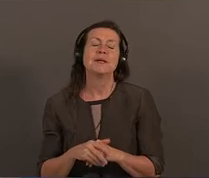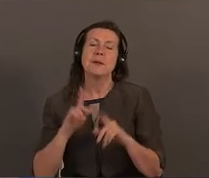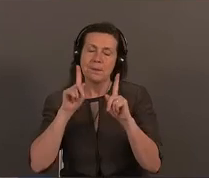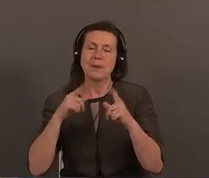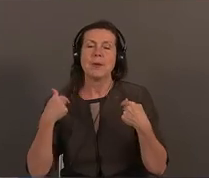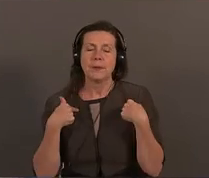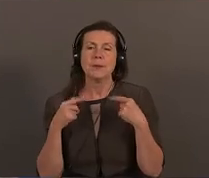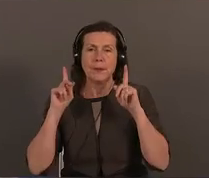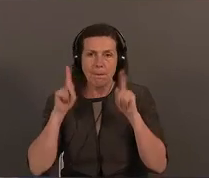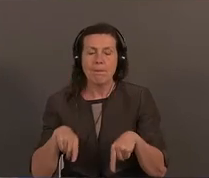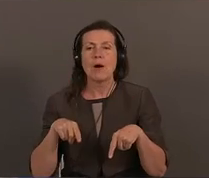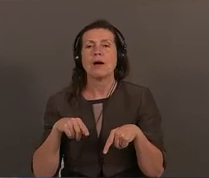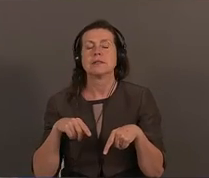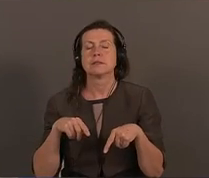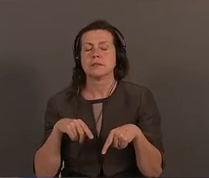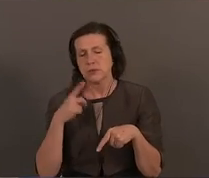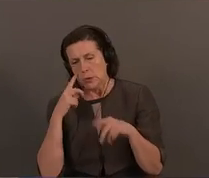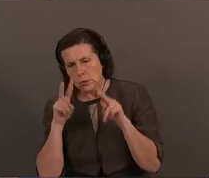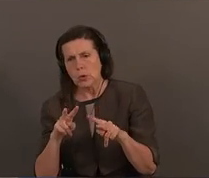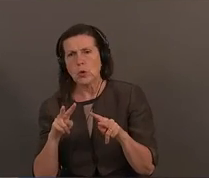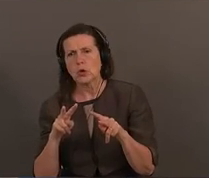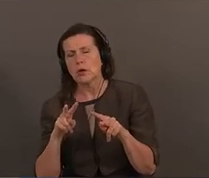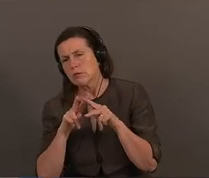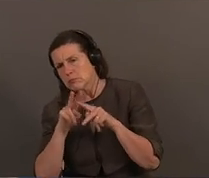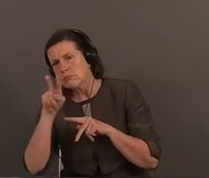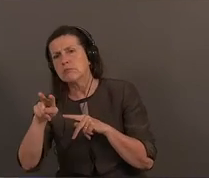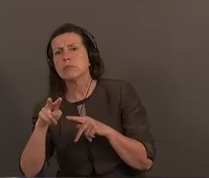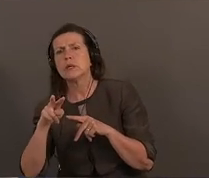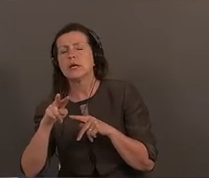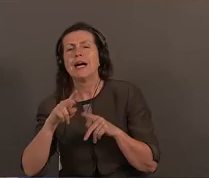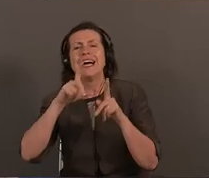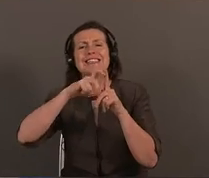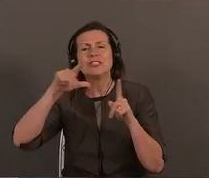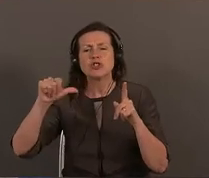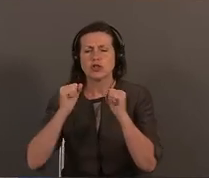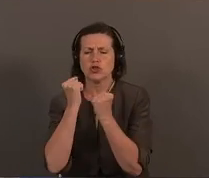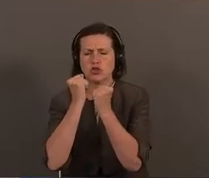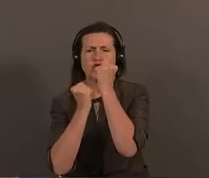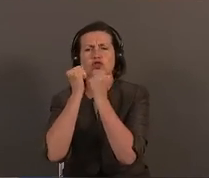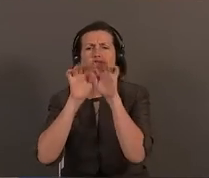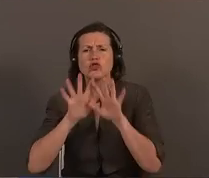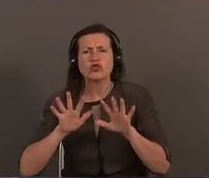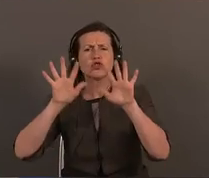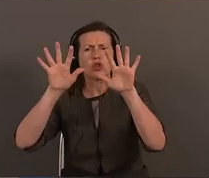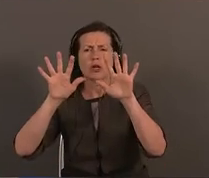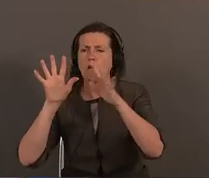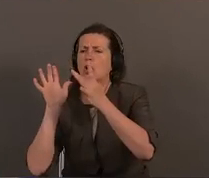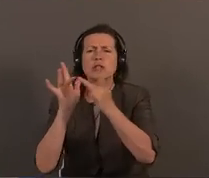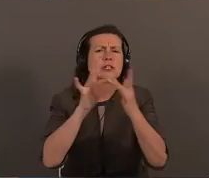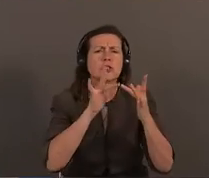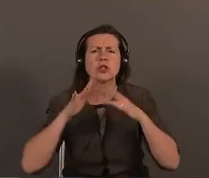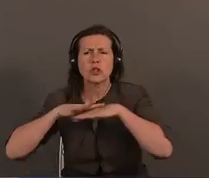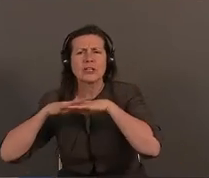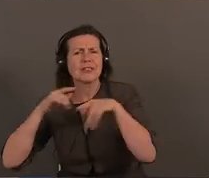very seriously on what we want for Europe in terms of digital infrastructure and, I mean, connectivity for our cities.